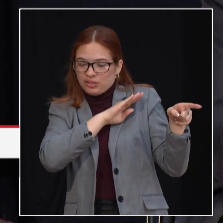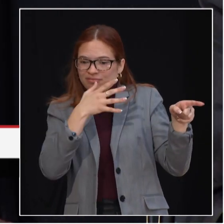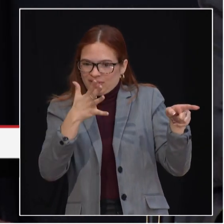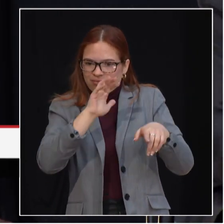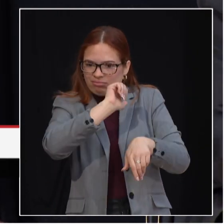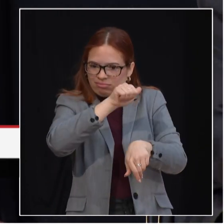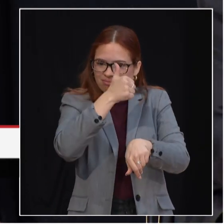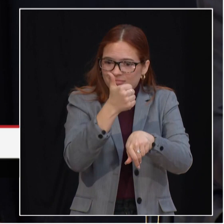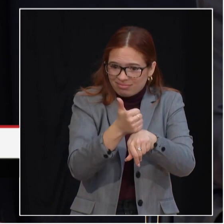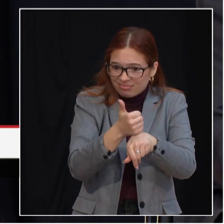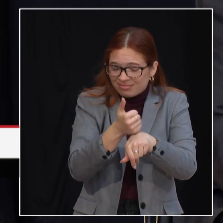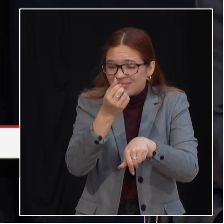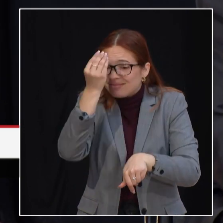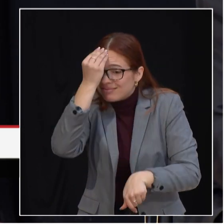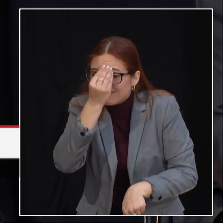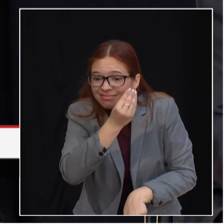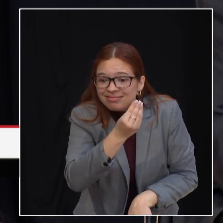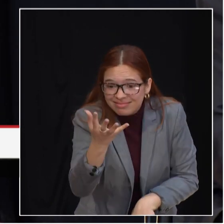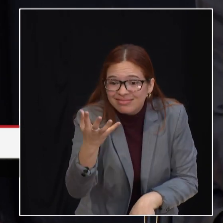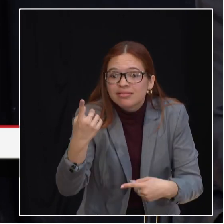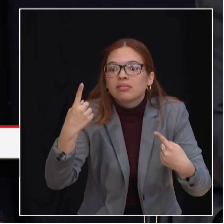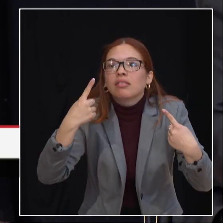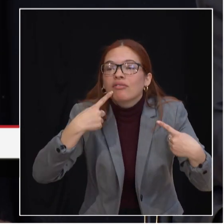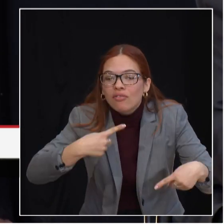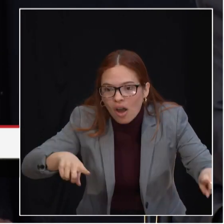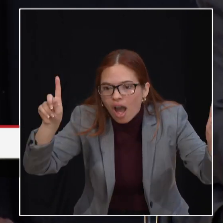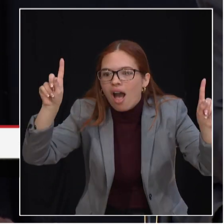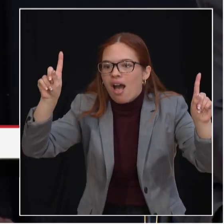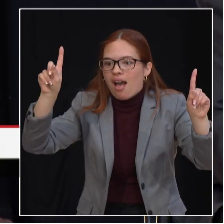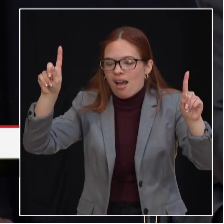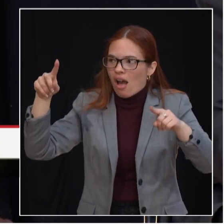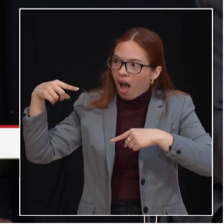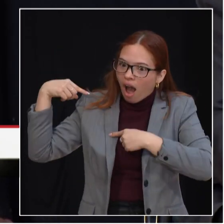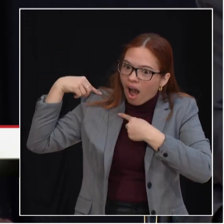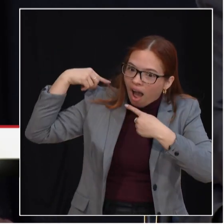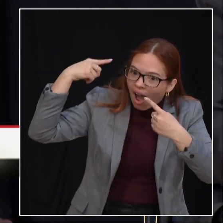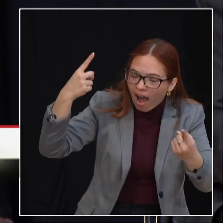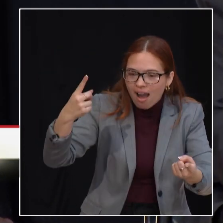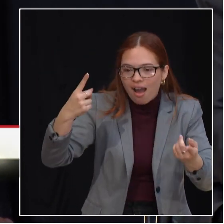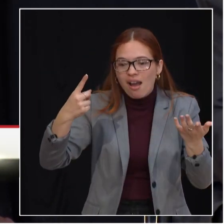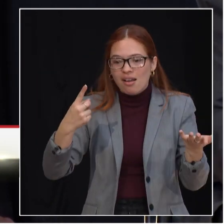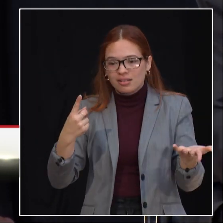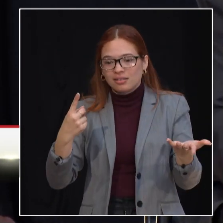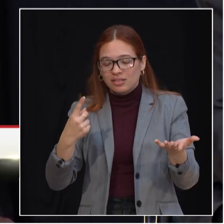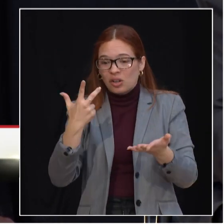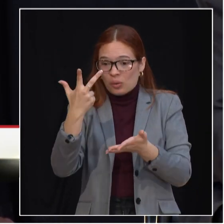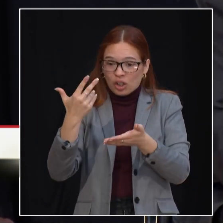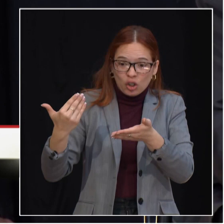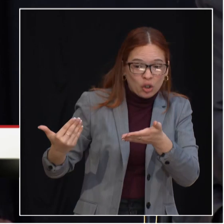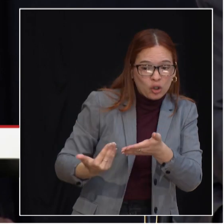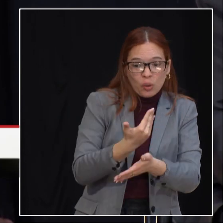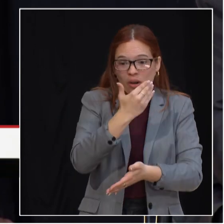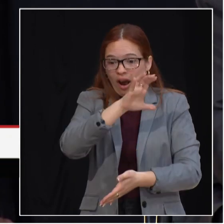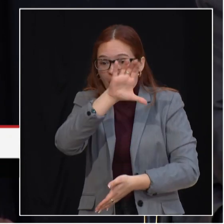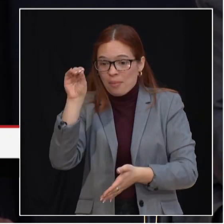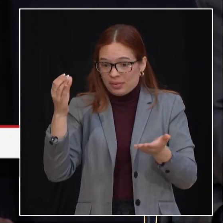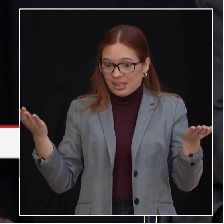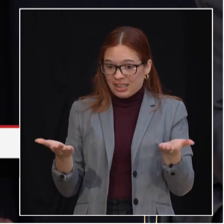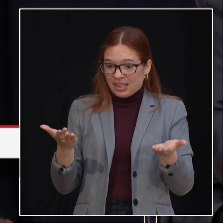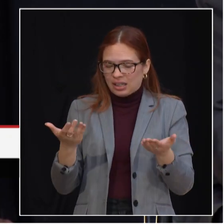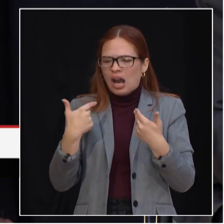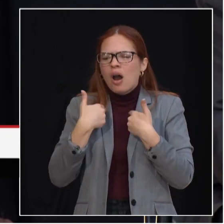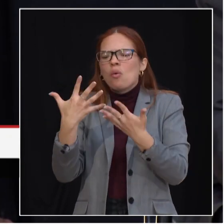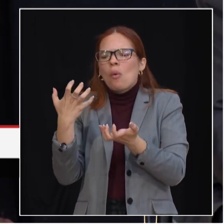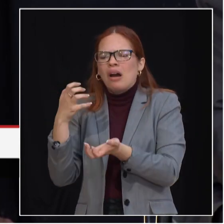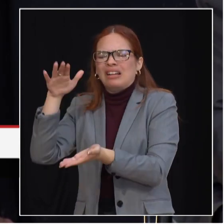working. And so we're really excited that these three companies are here with us today. I want to do less talking and have them